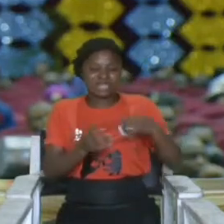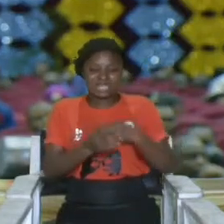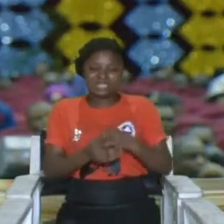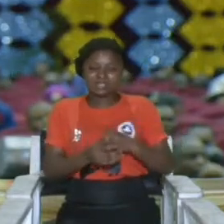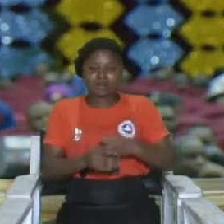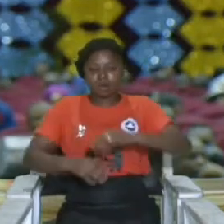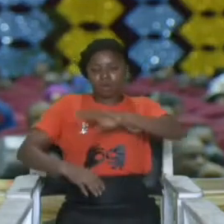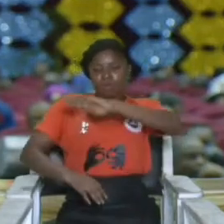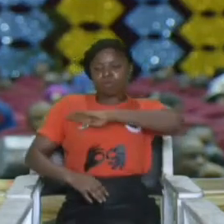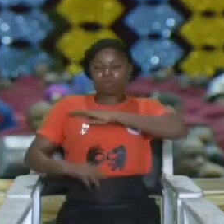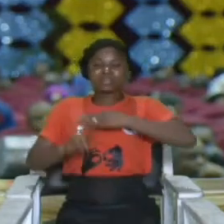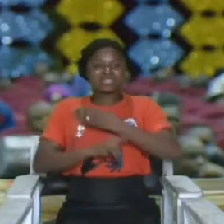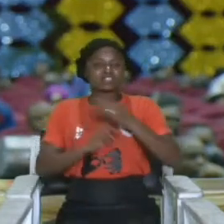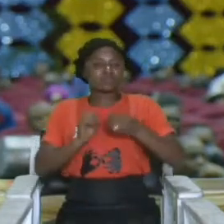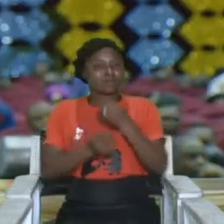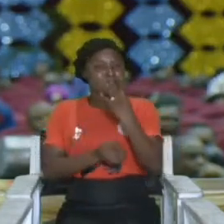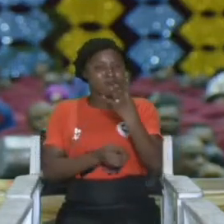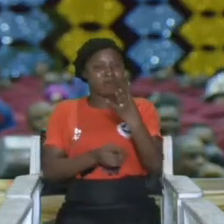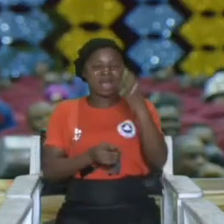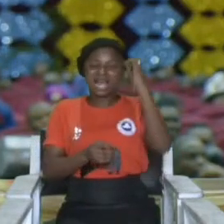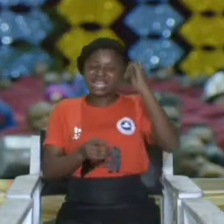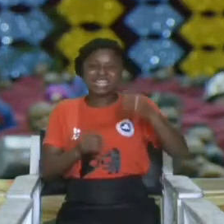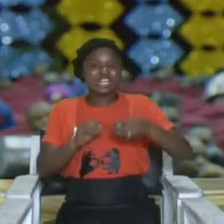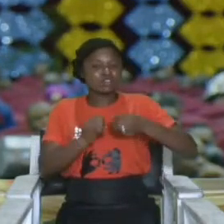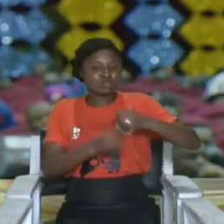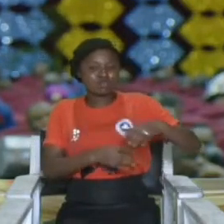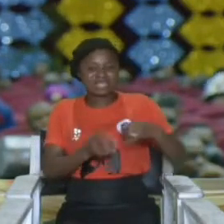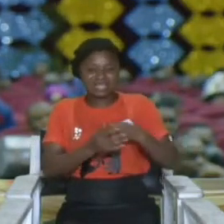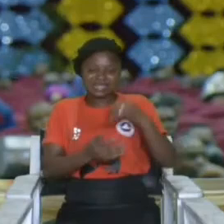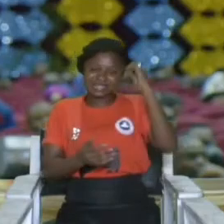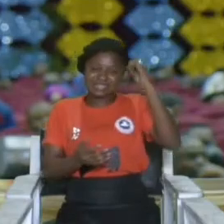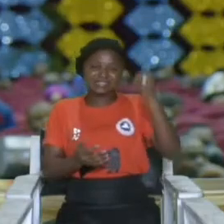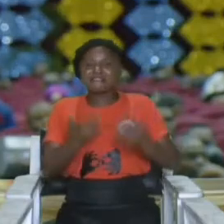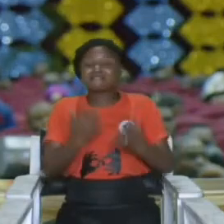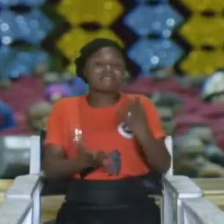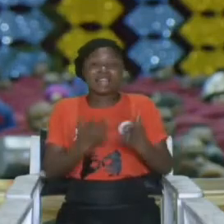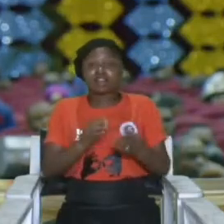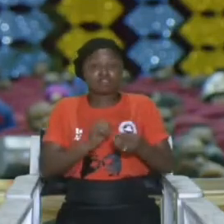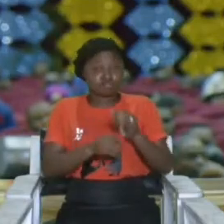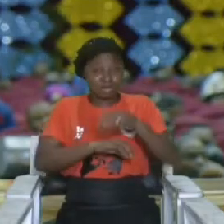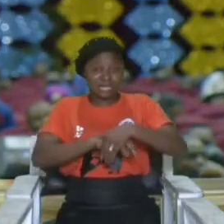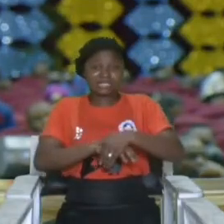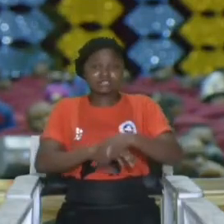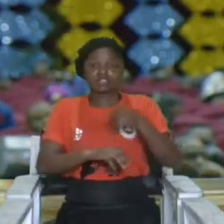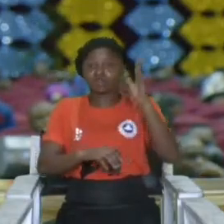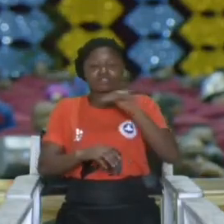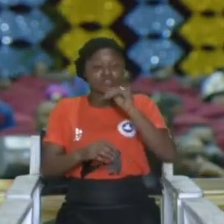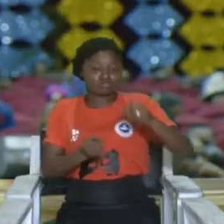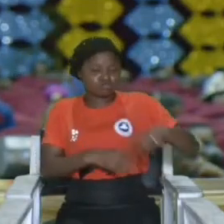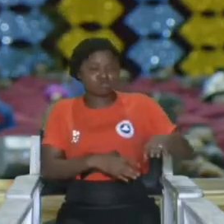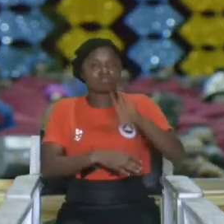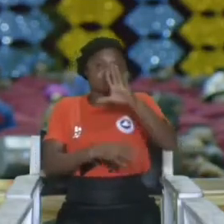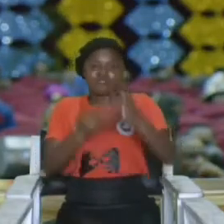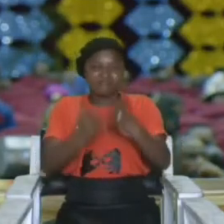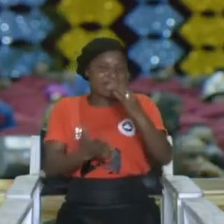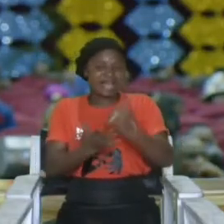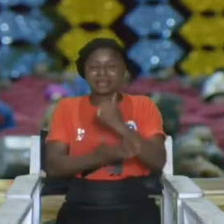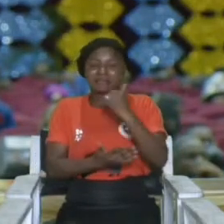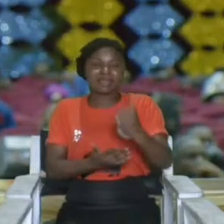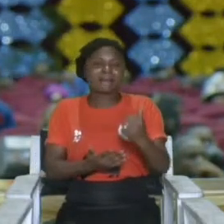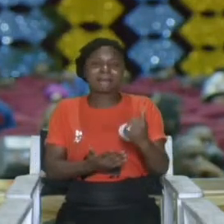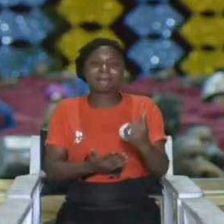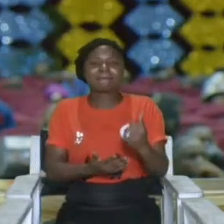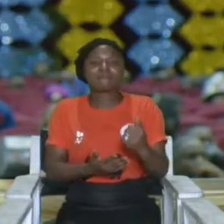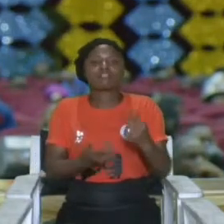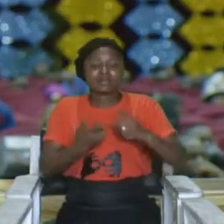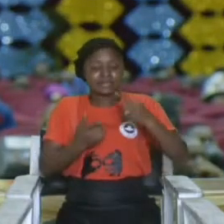boldness. Number four, he loses his fire. Tonight, you will not lose your fire.